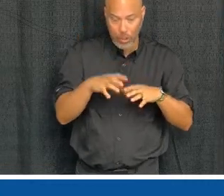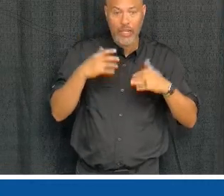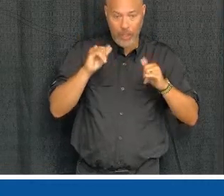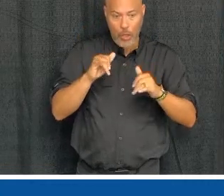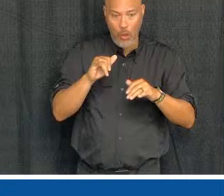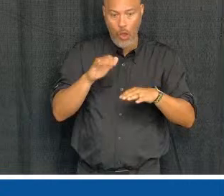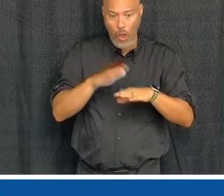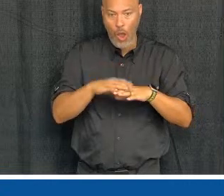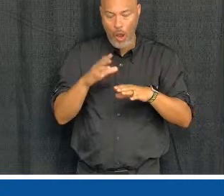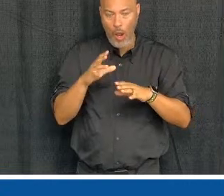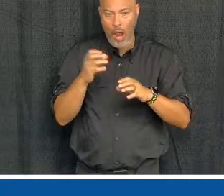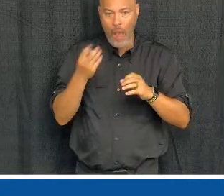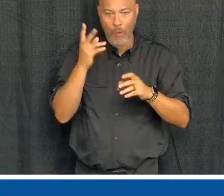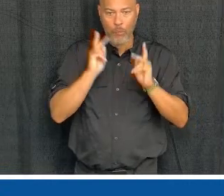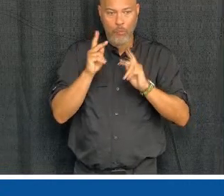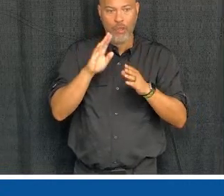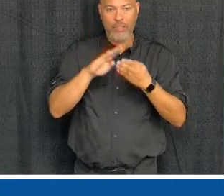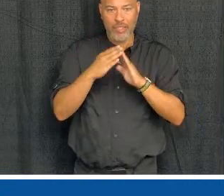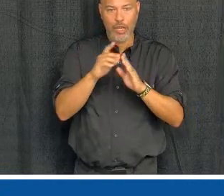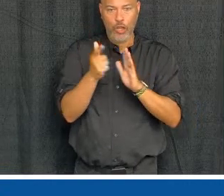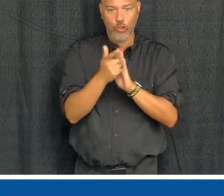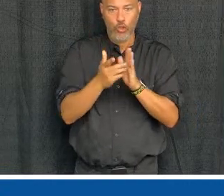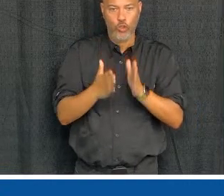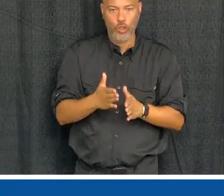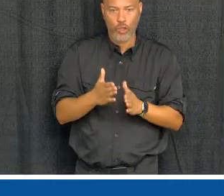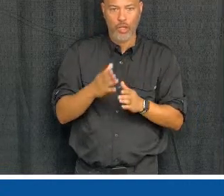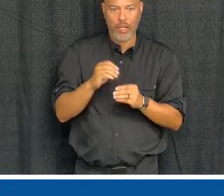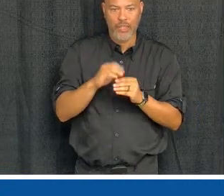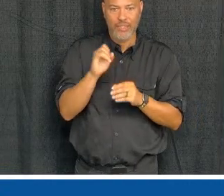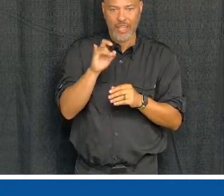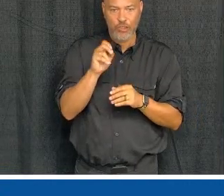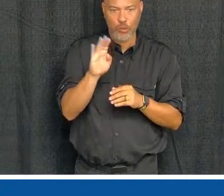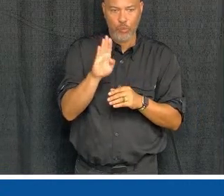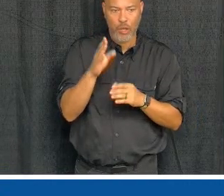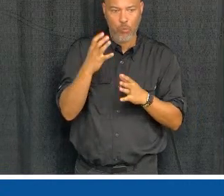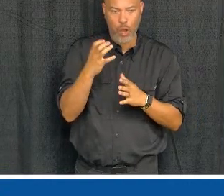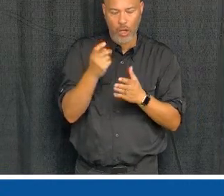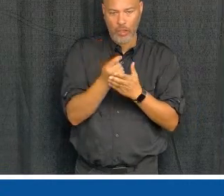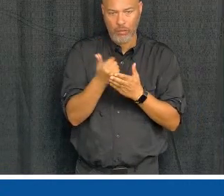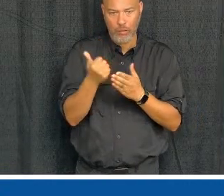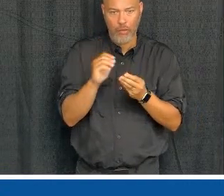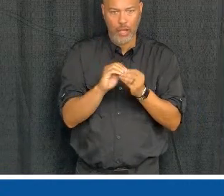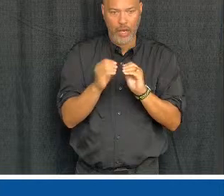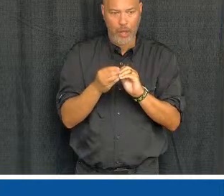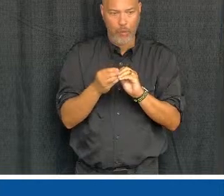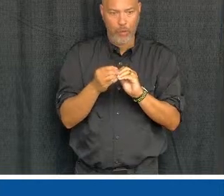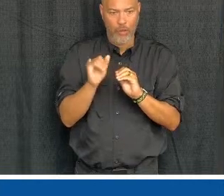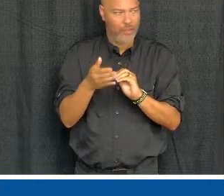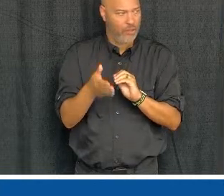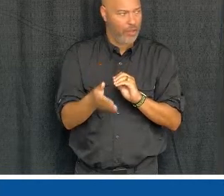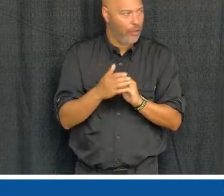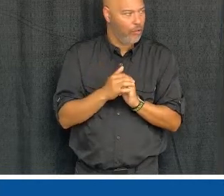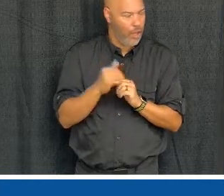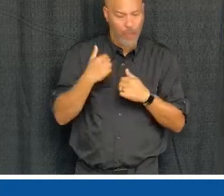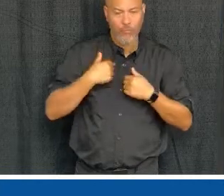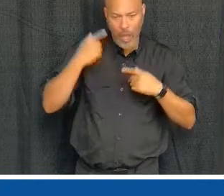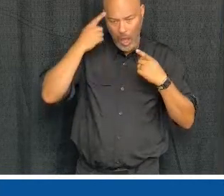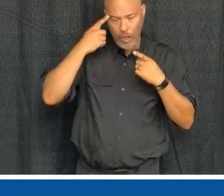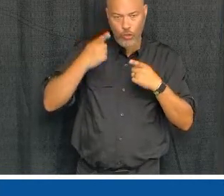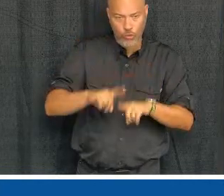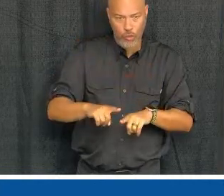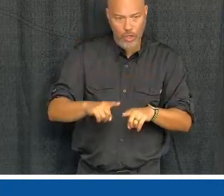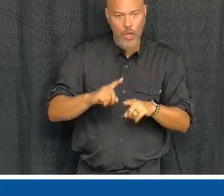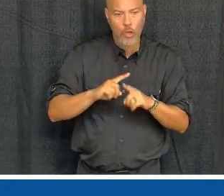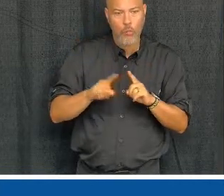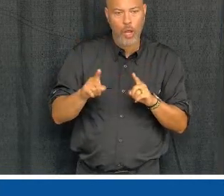population, and that's why the city attorney, in section B wanted to strike the number that's there. I agree, and I'm not stating that,